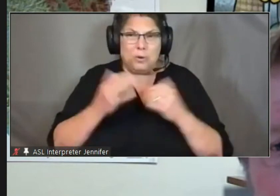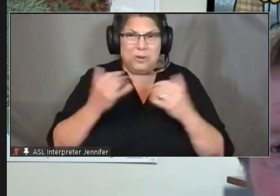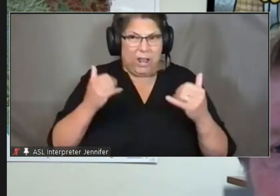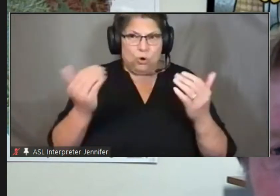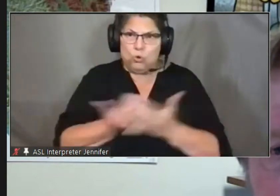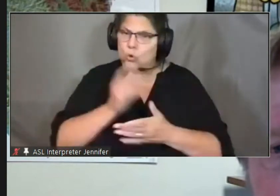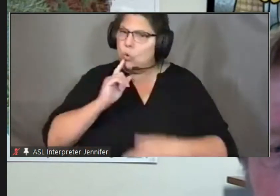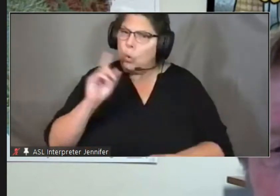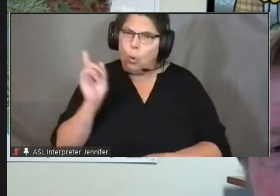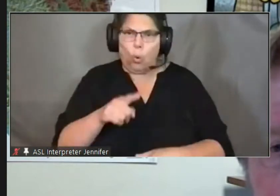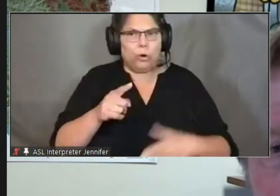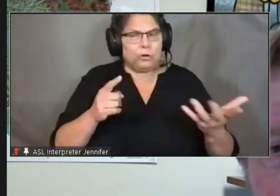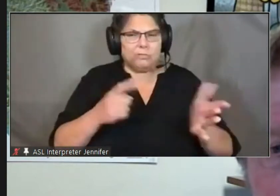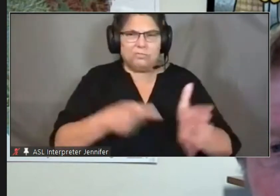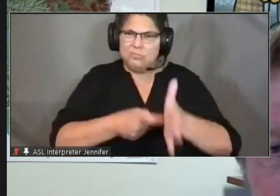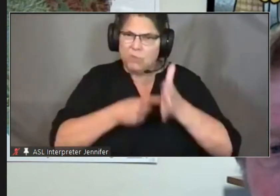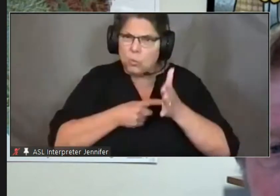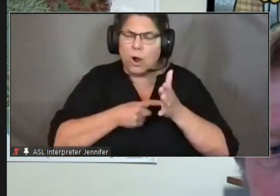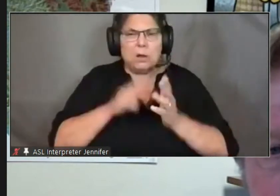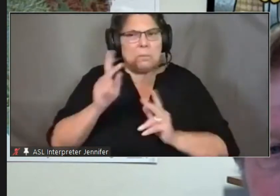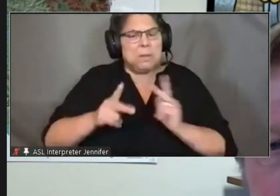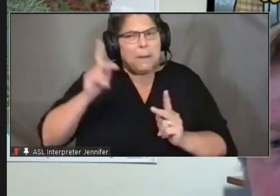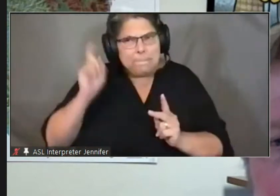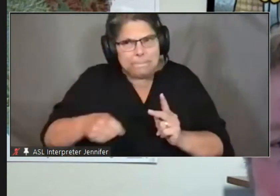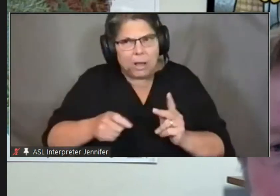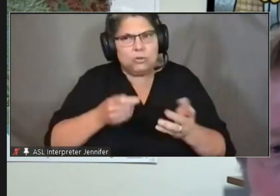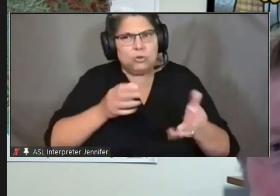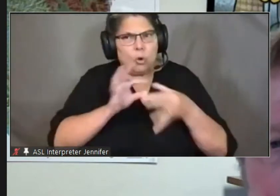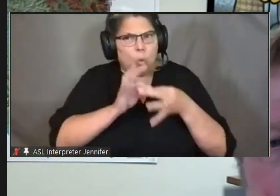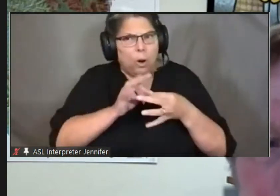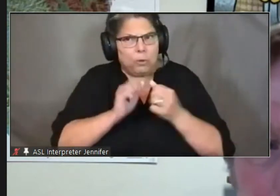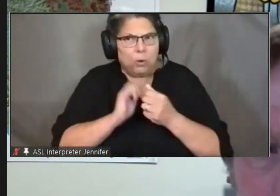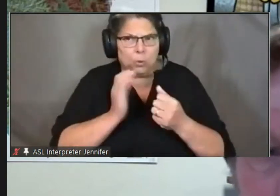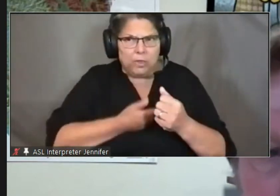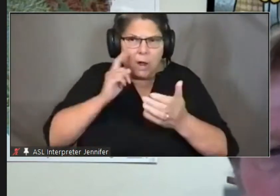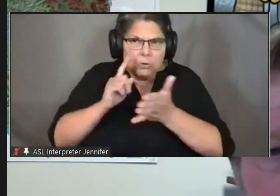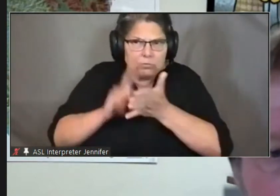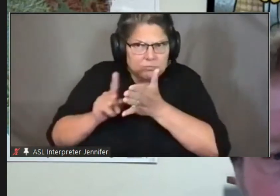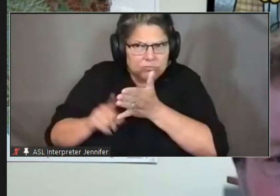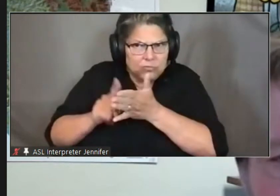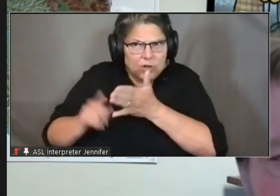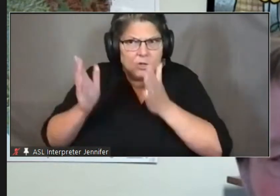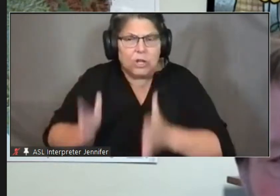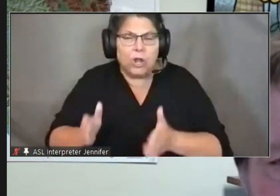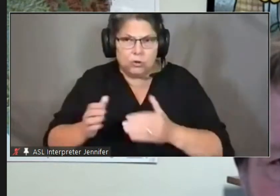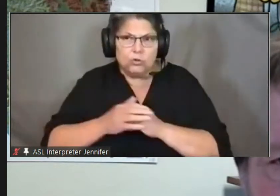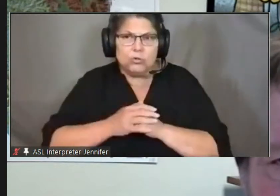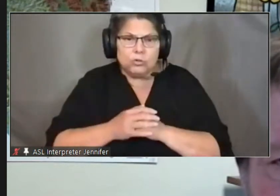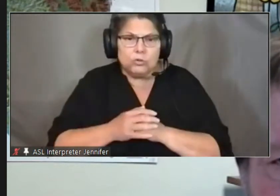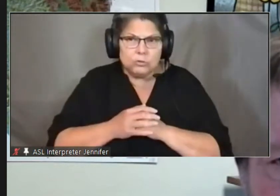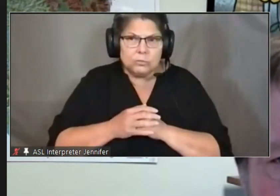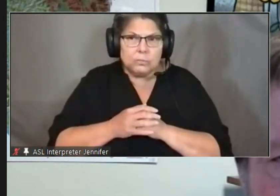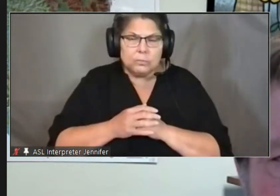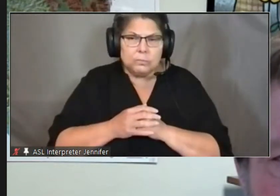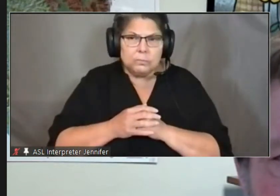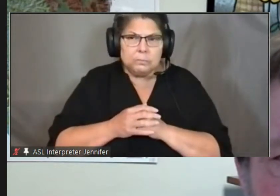mandate cooperation with our contact investigation and contact tracing team when they call.